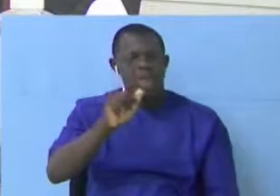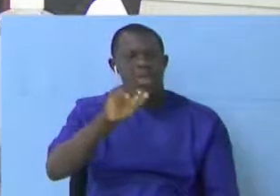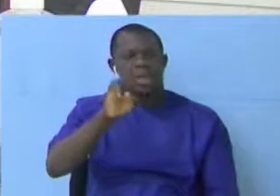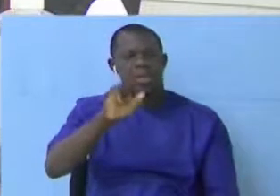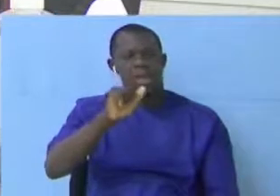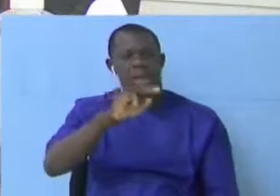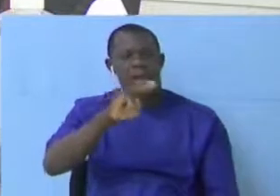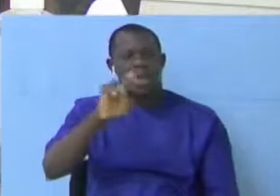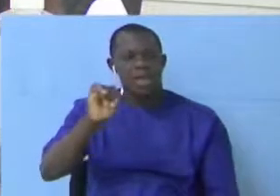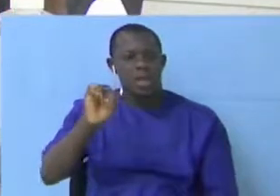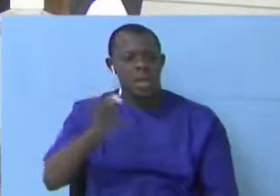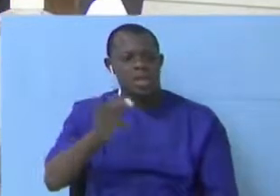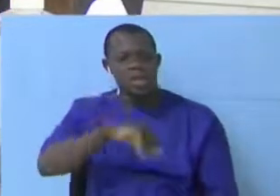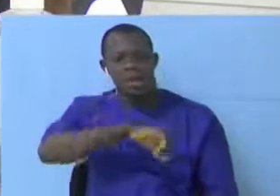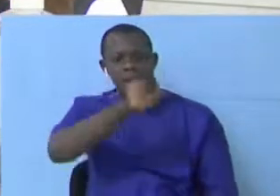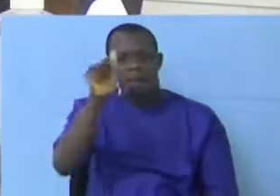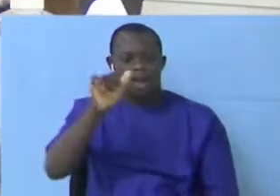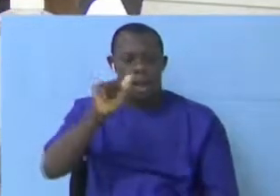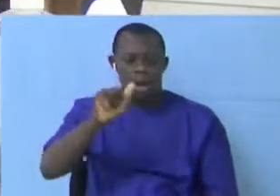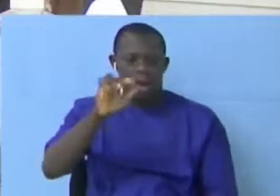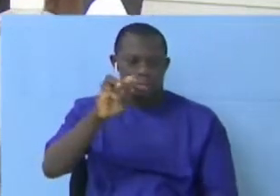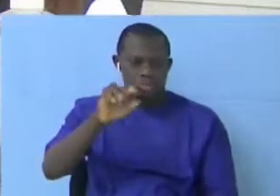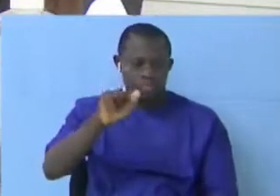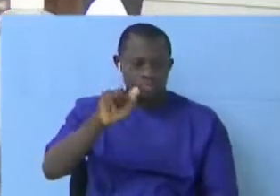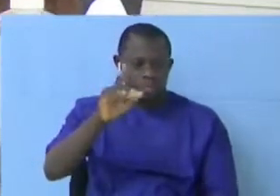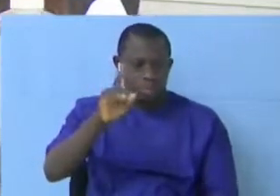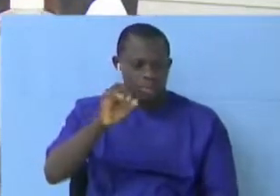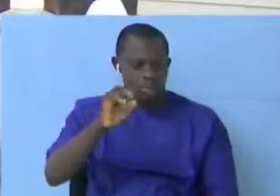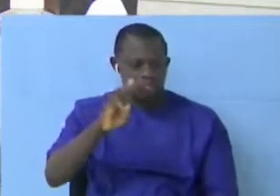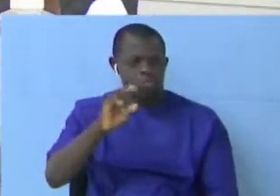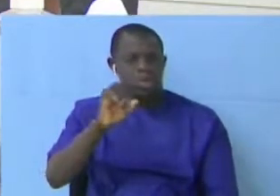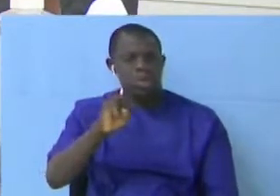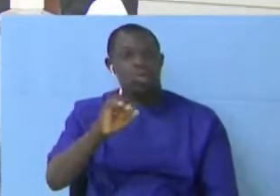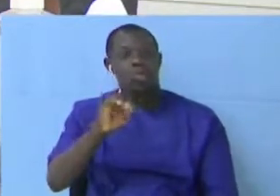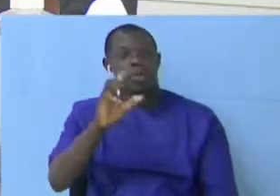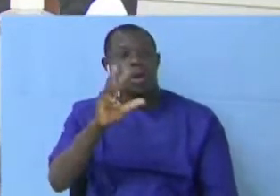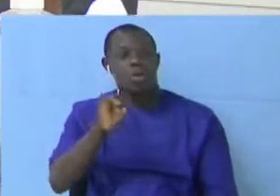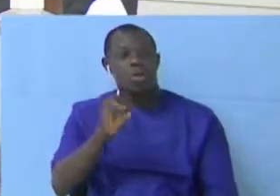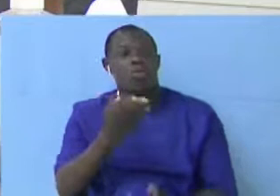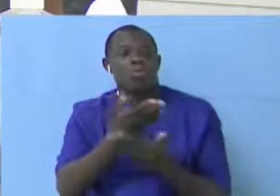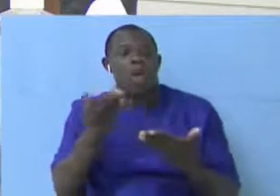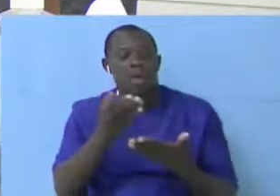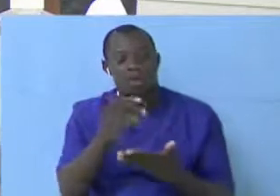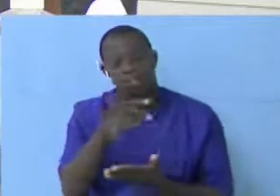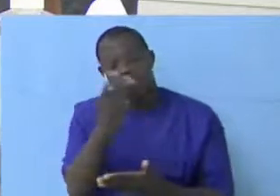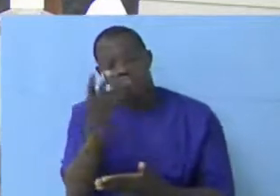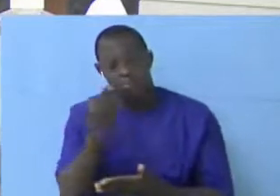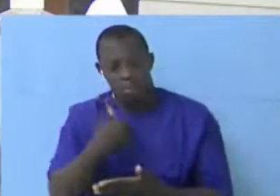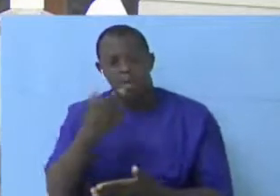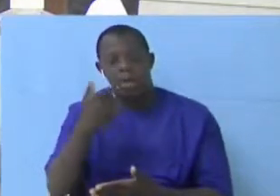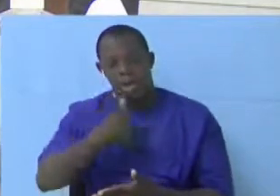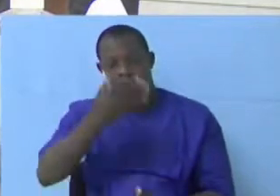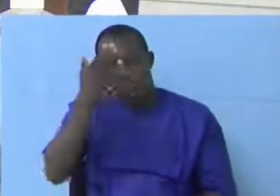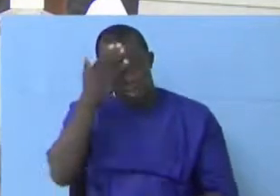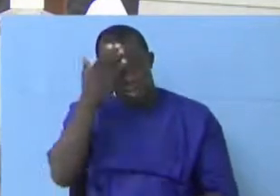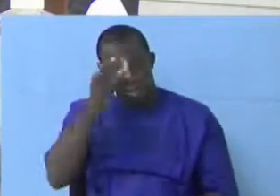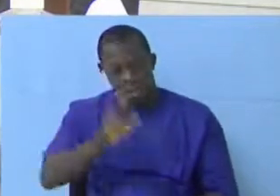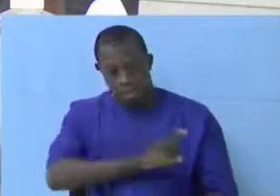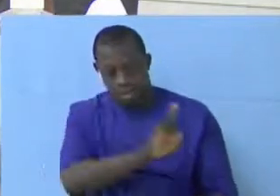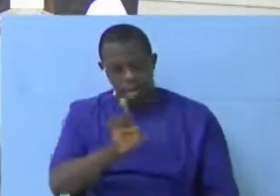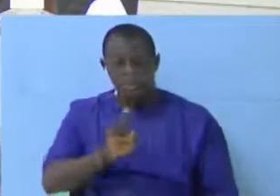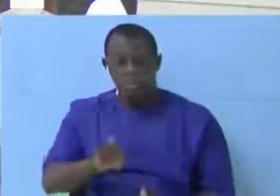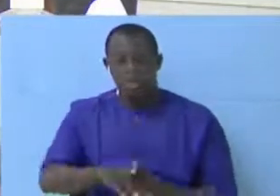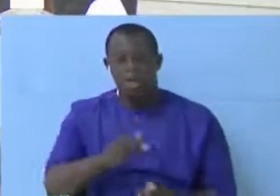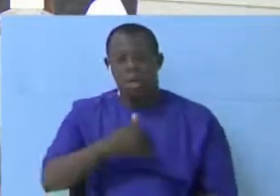Amadou Sow. Because these two people I know them. Kato nyimu fulo ngawala. I'm not sure if Sajo Jaju